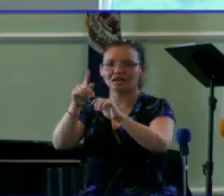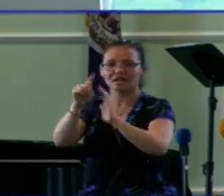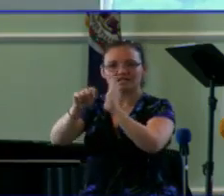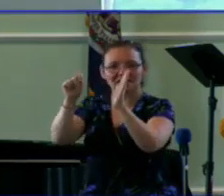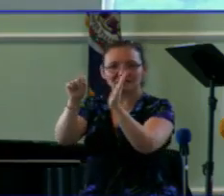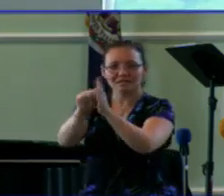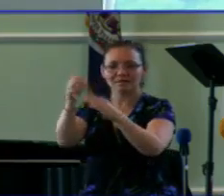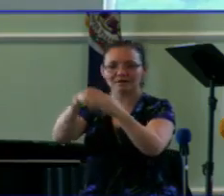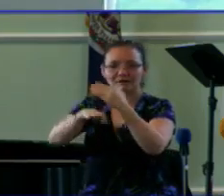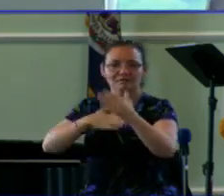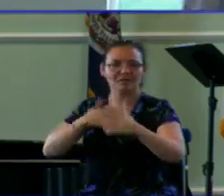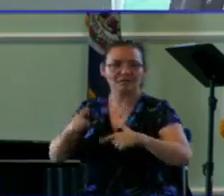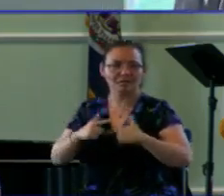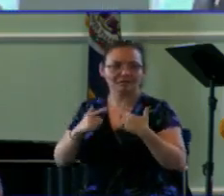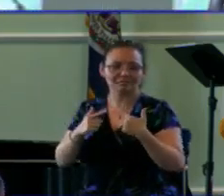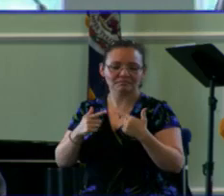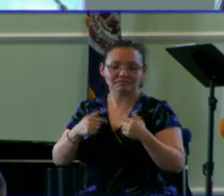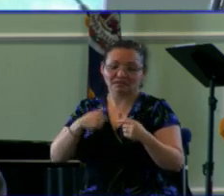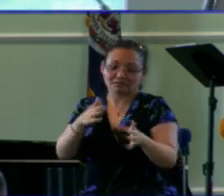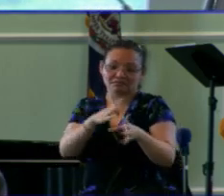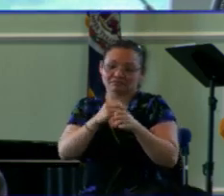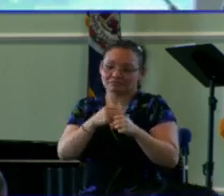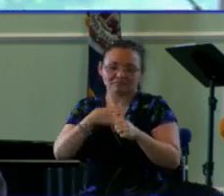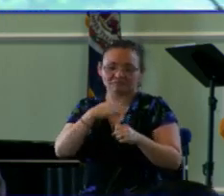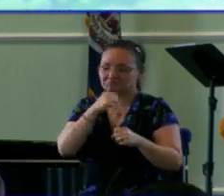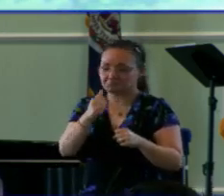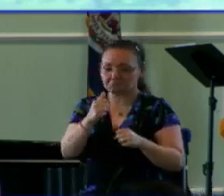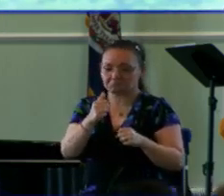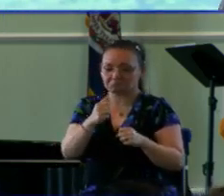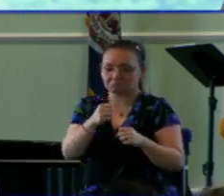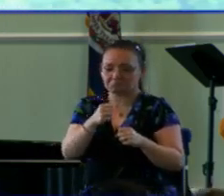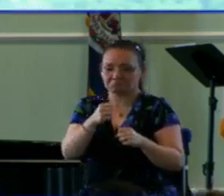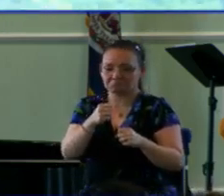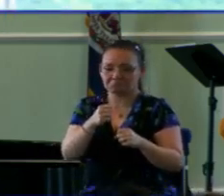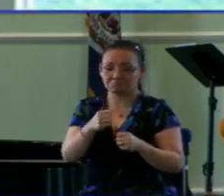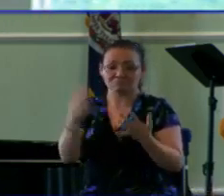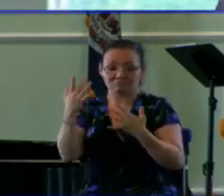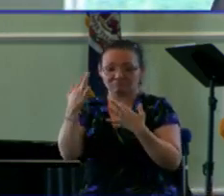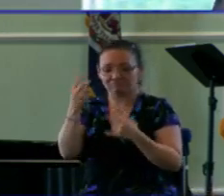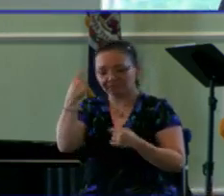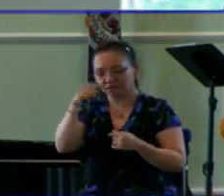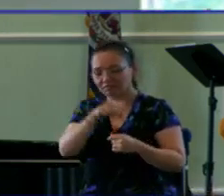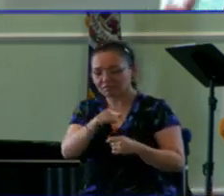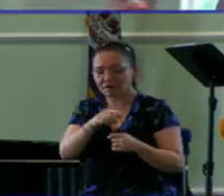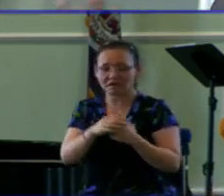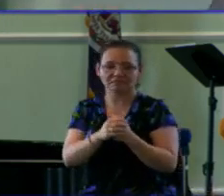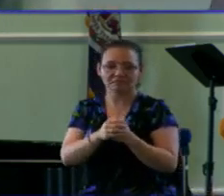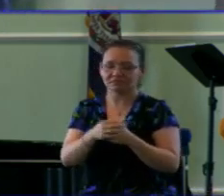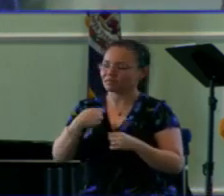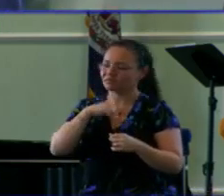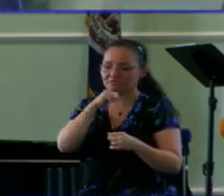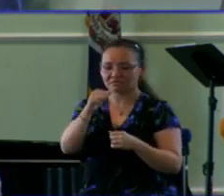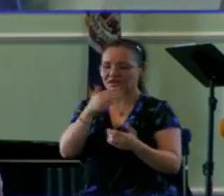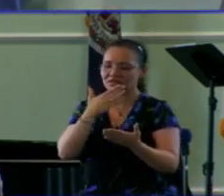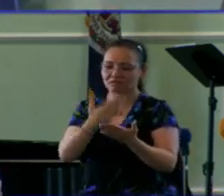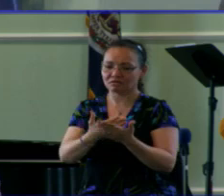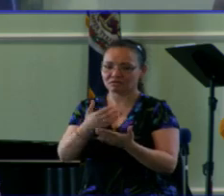And I received it. I mean, I didn't expect it. I was not a good student per